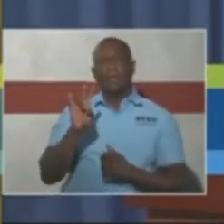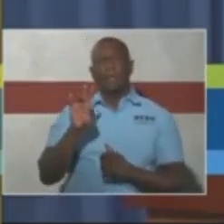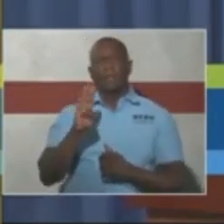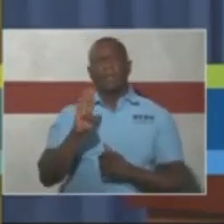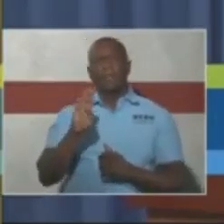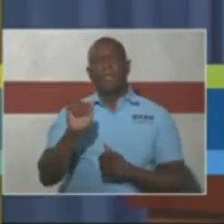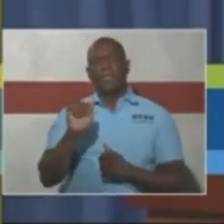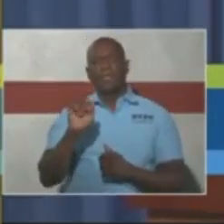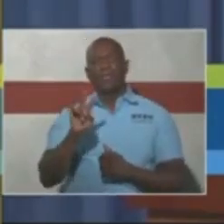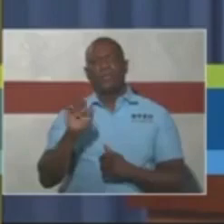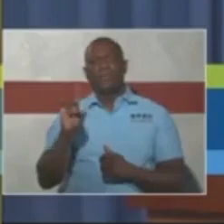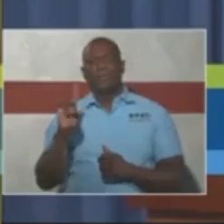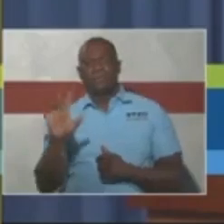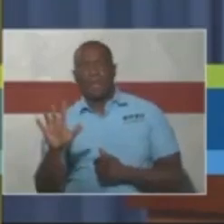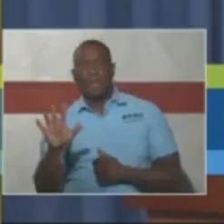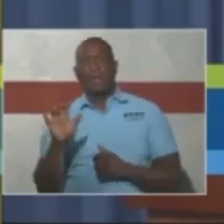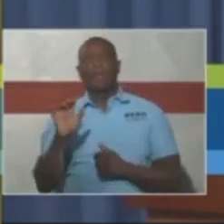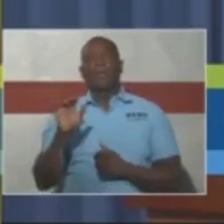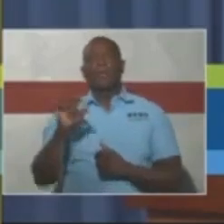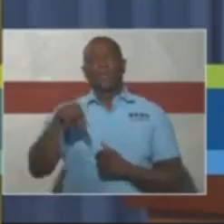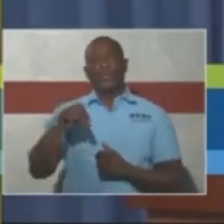BA2.75, BQ1, and